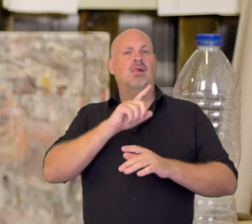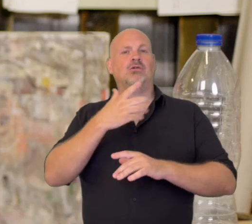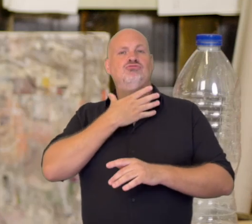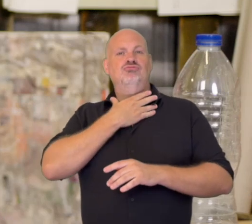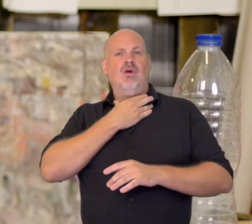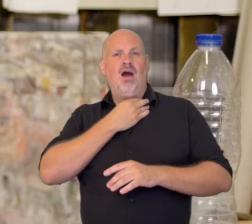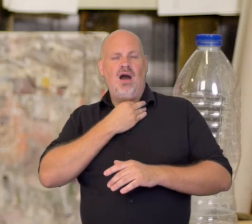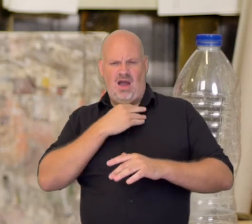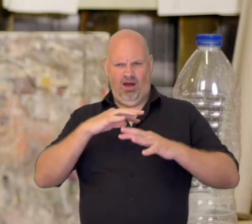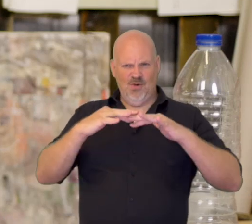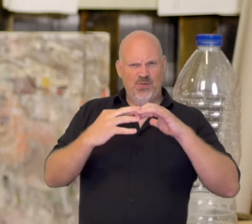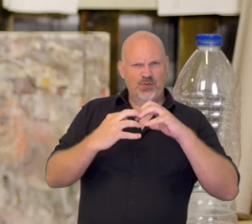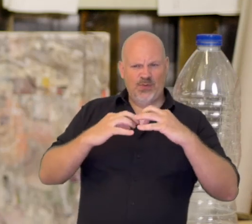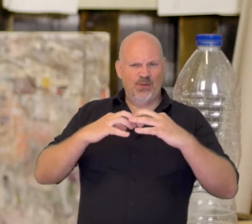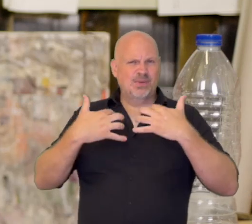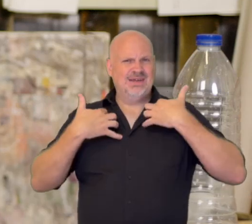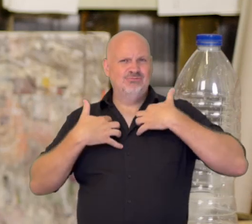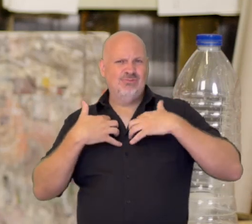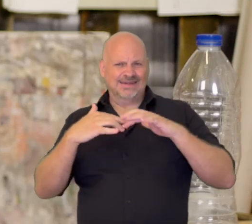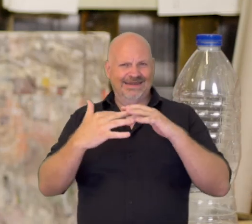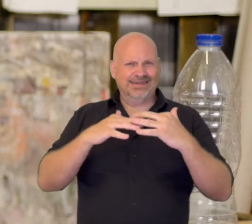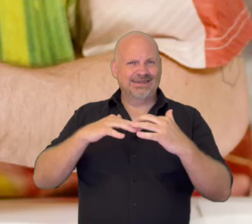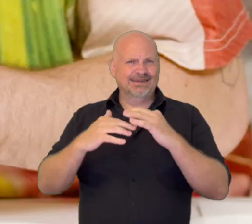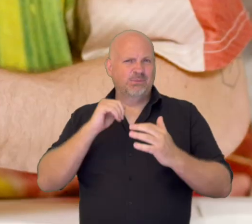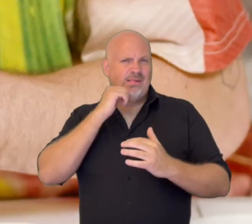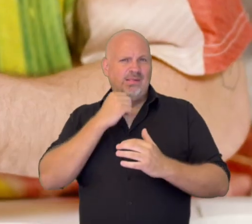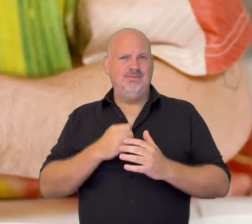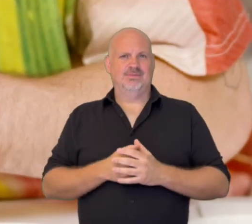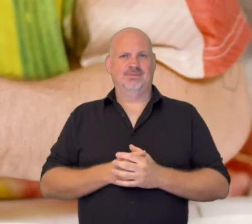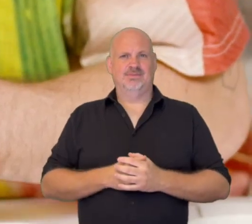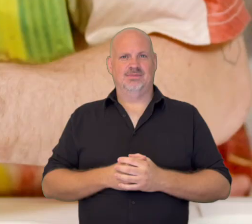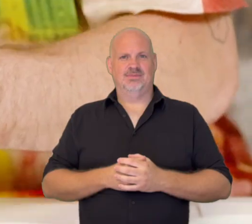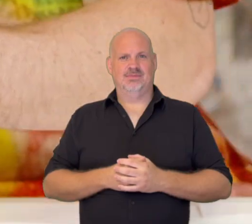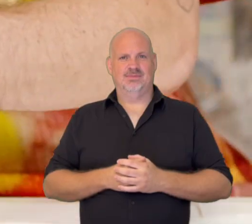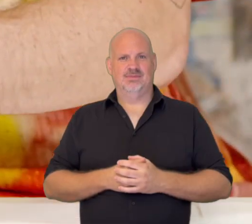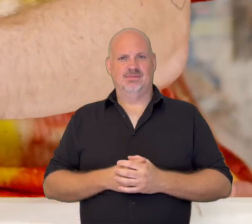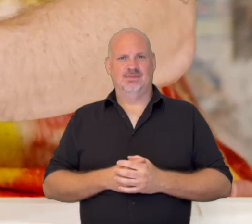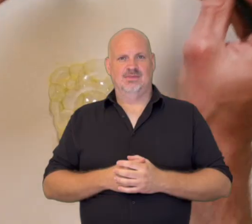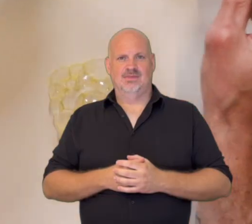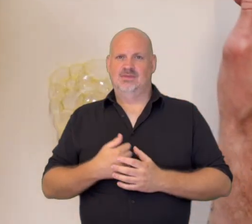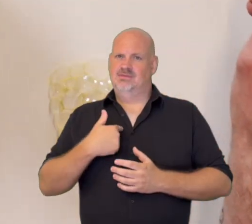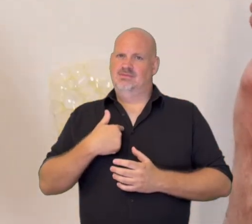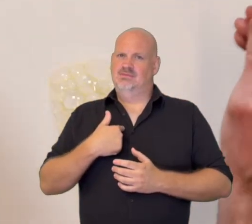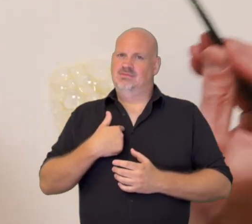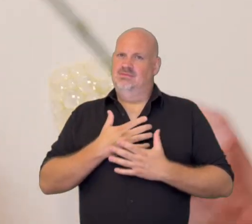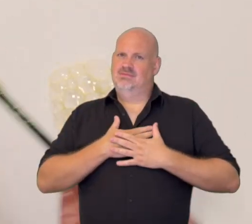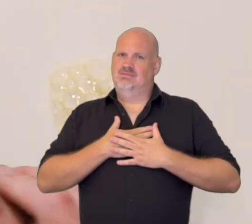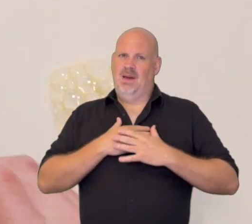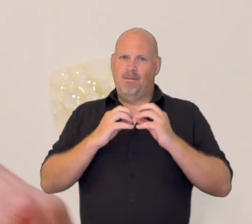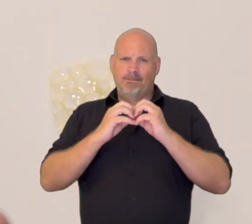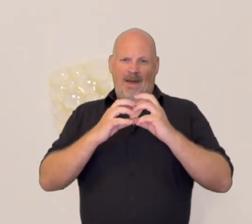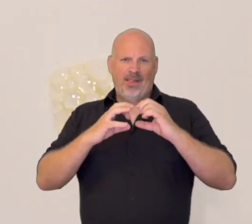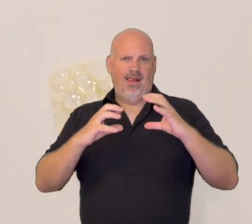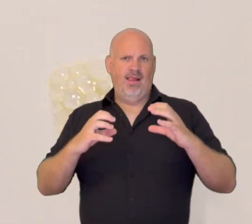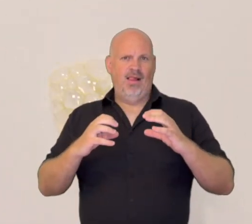really interesting sort of webs. And I'm particularly interested in bubbles because I see them